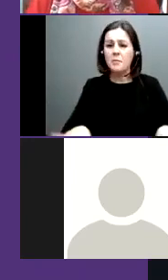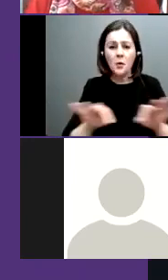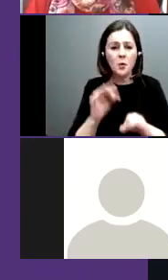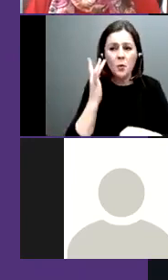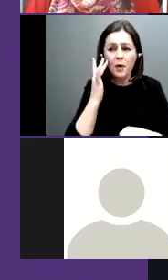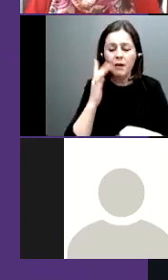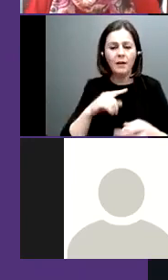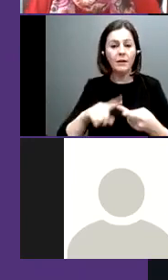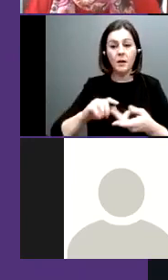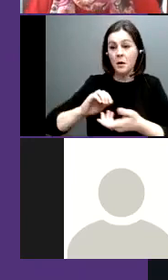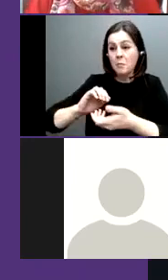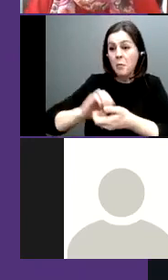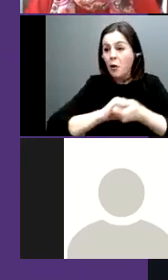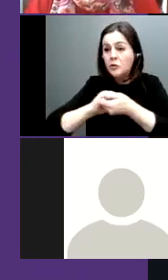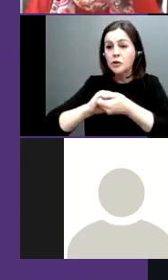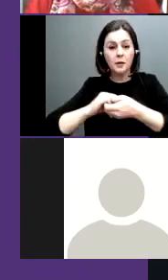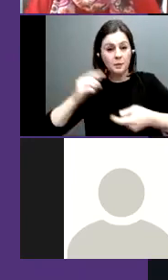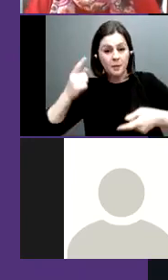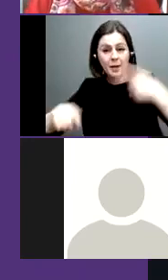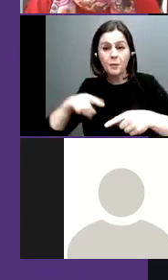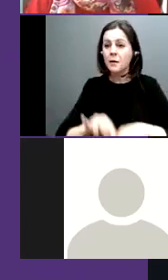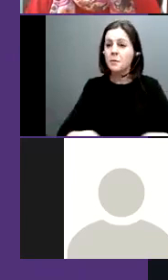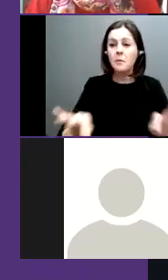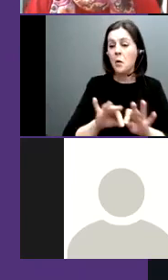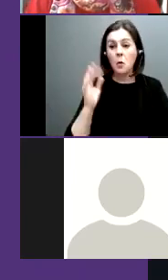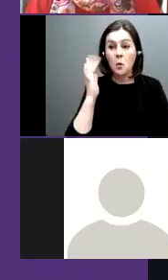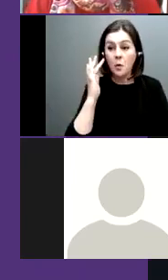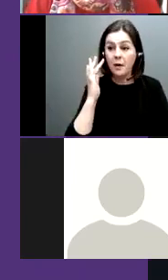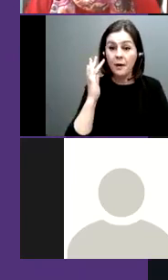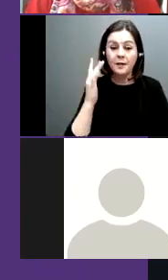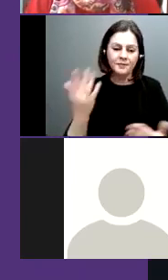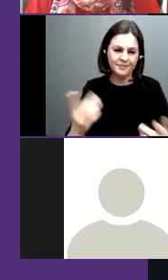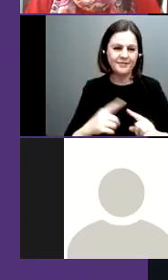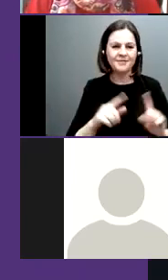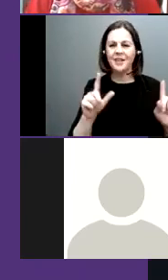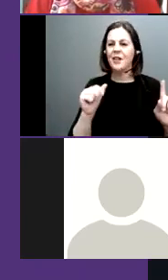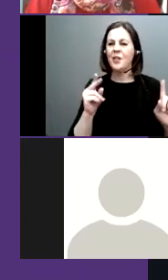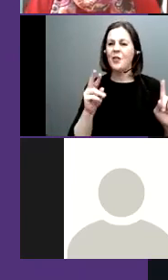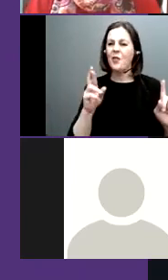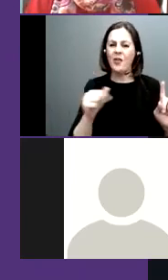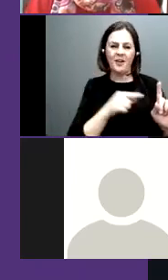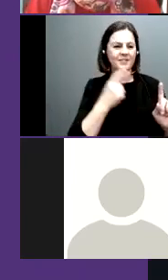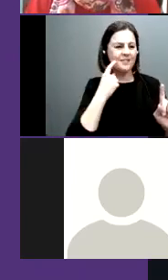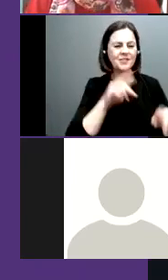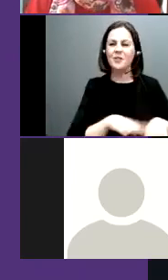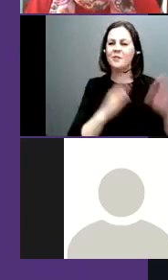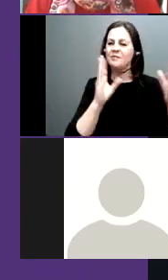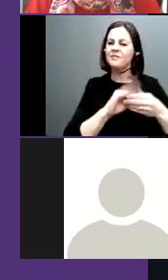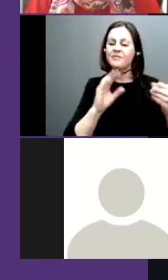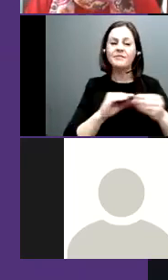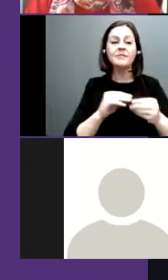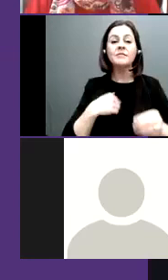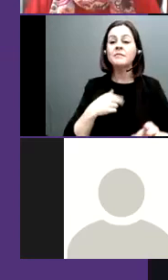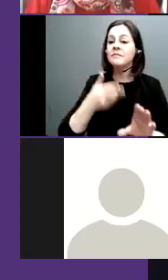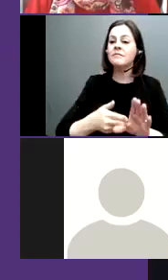important? As Laura mentioned in her introduction, I'm now sitting on the Durham Elder Abuse Network. And one